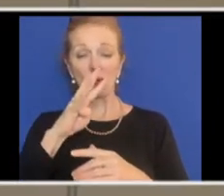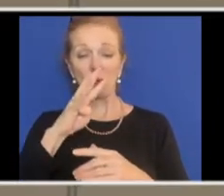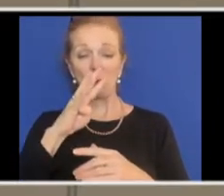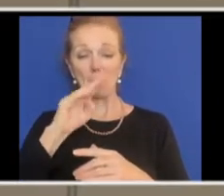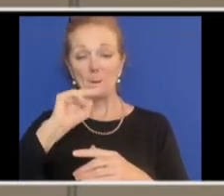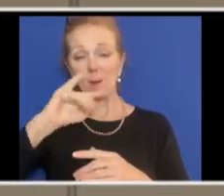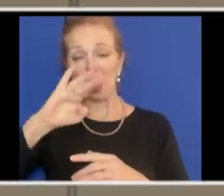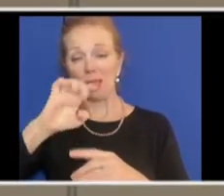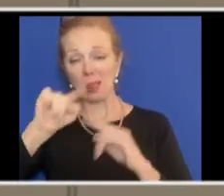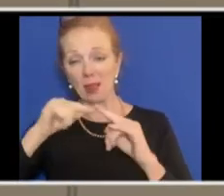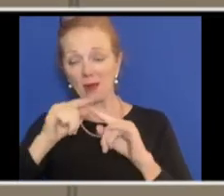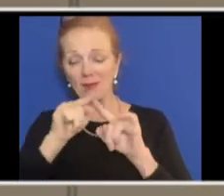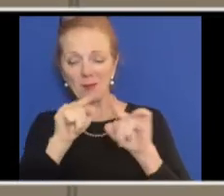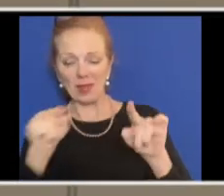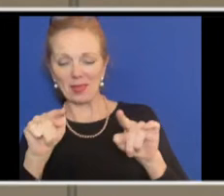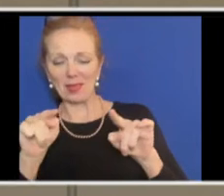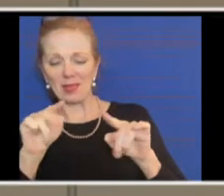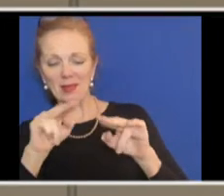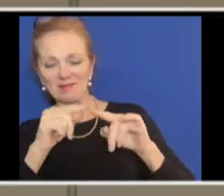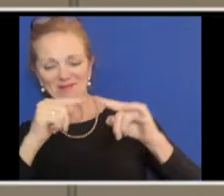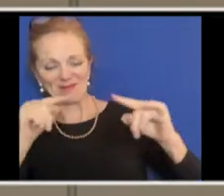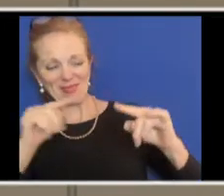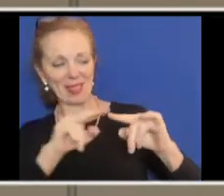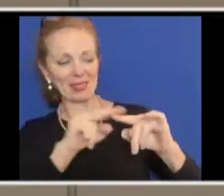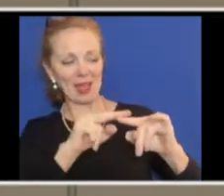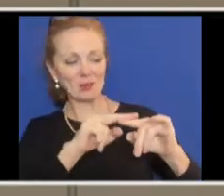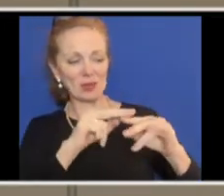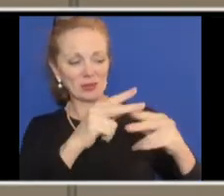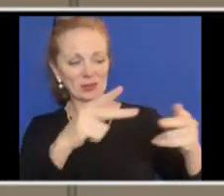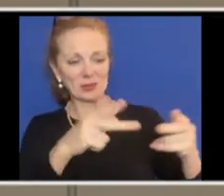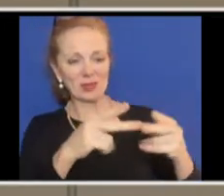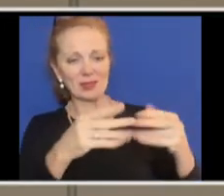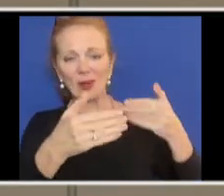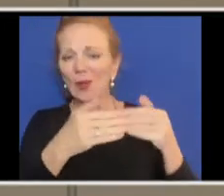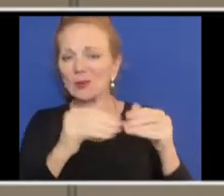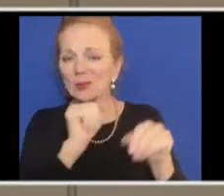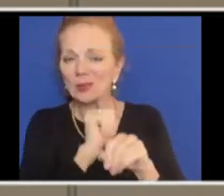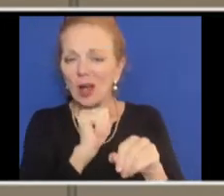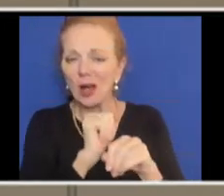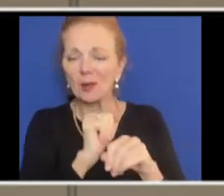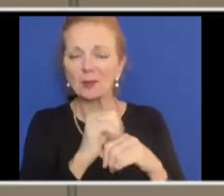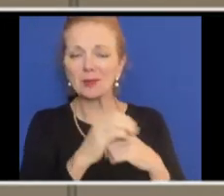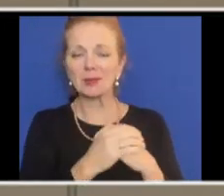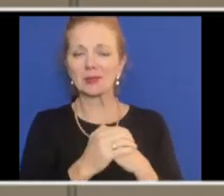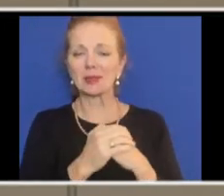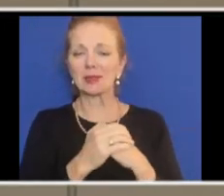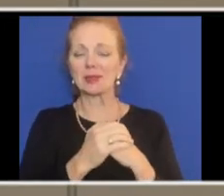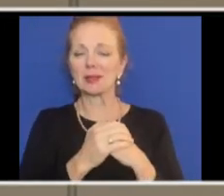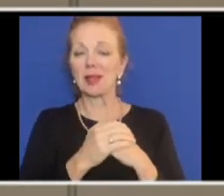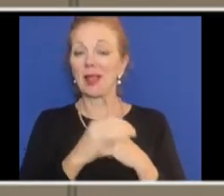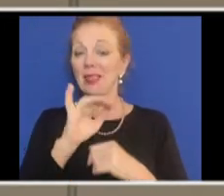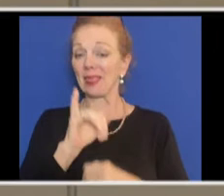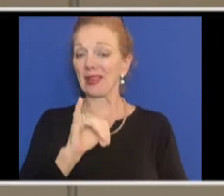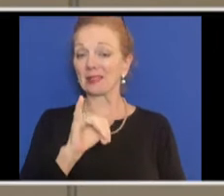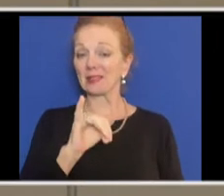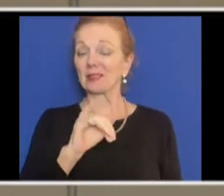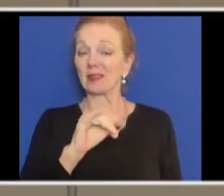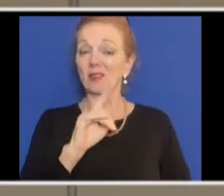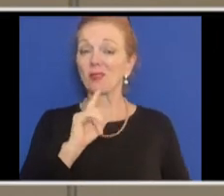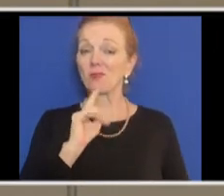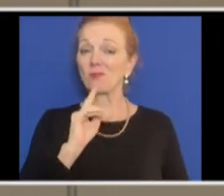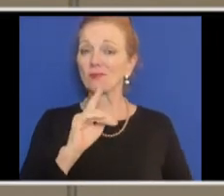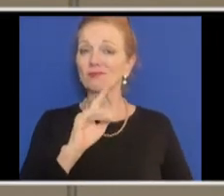a light rail station that is close to jobs jobs that are you know